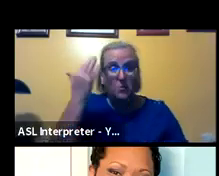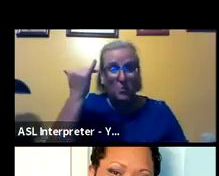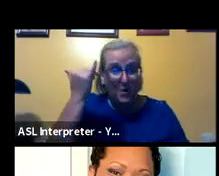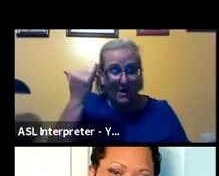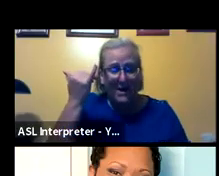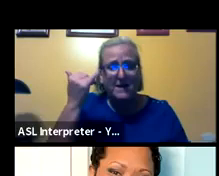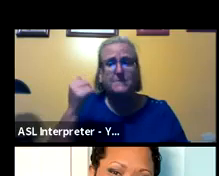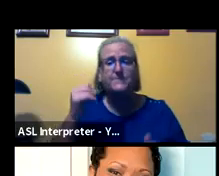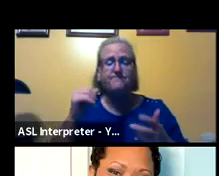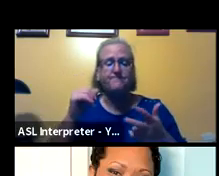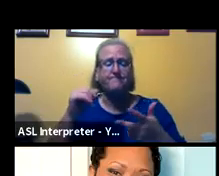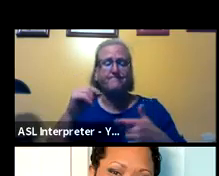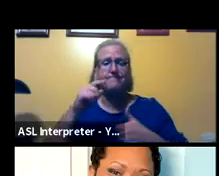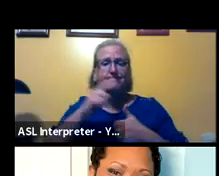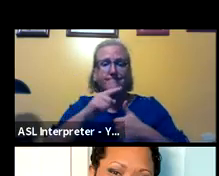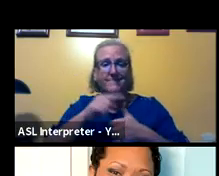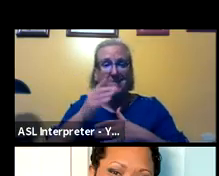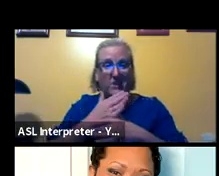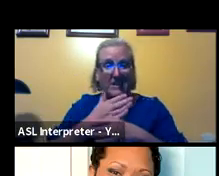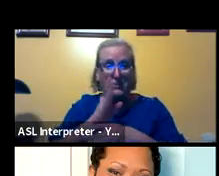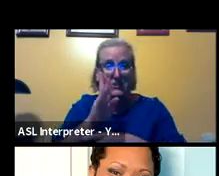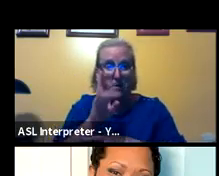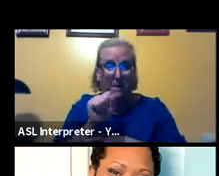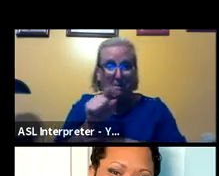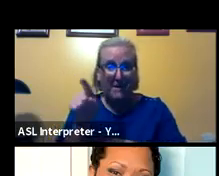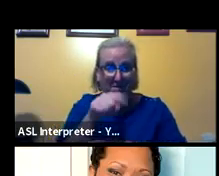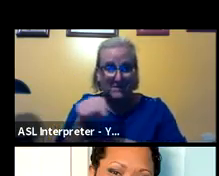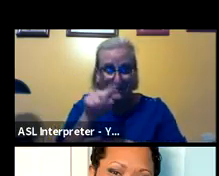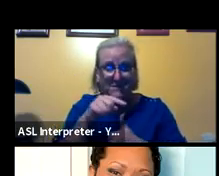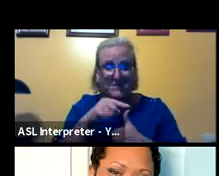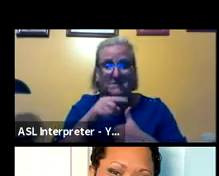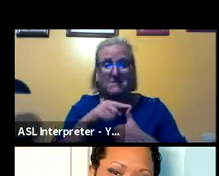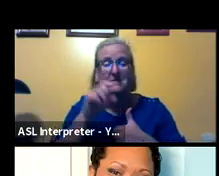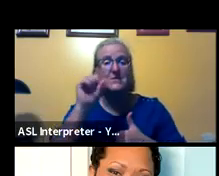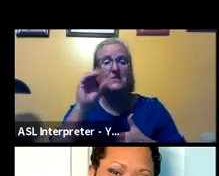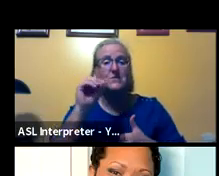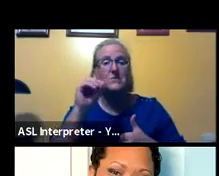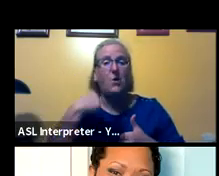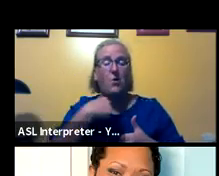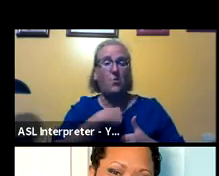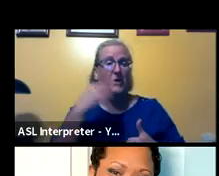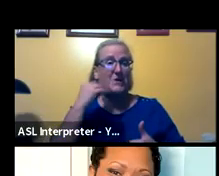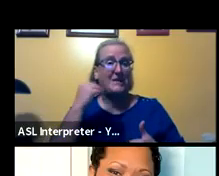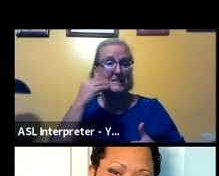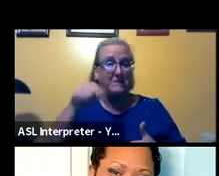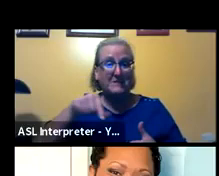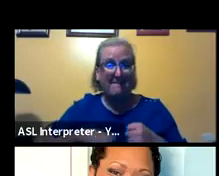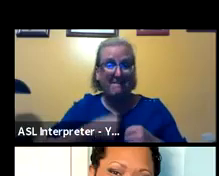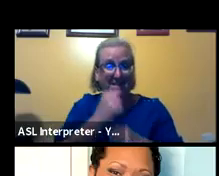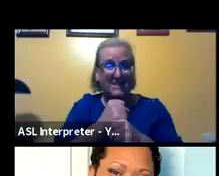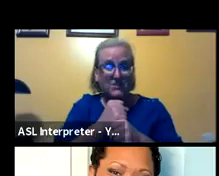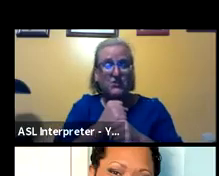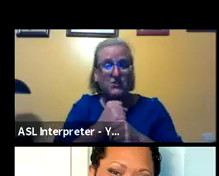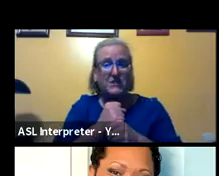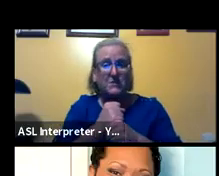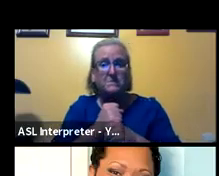reasons. They share buses. And so what we experienced this school year is